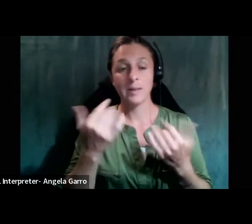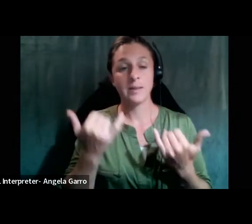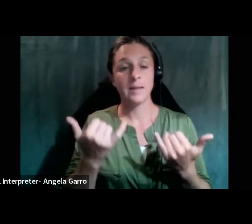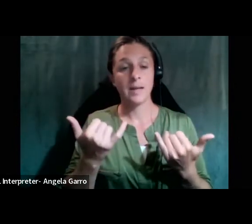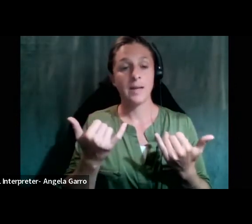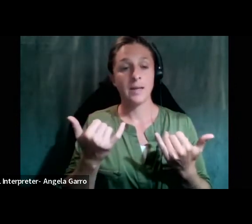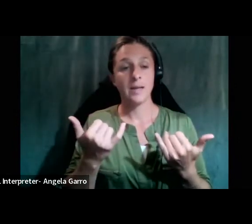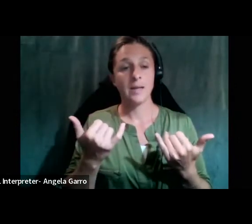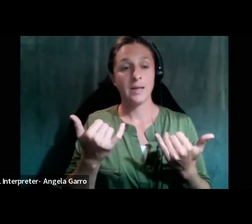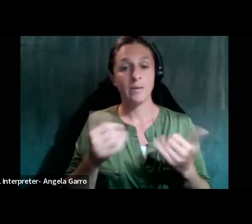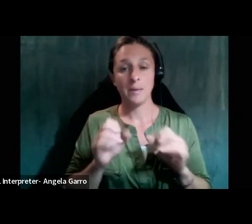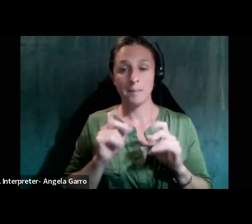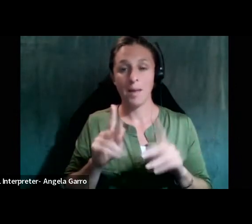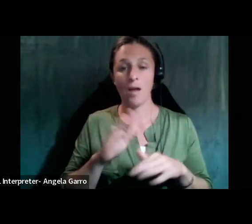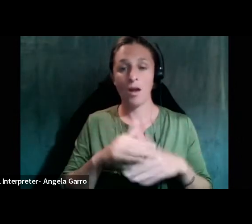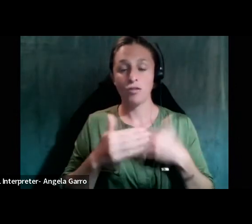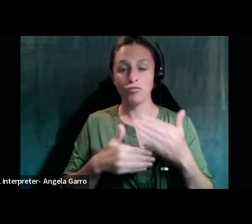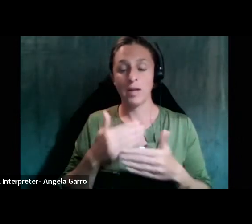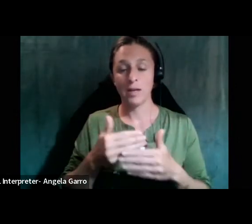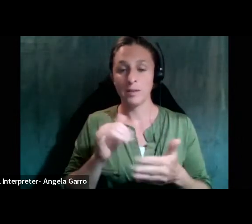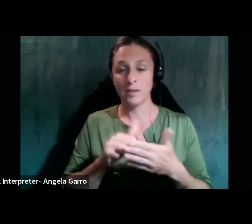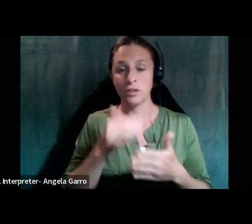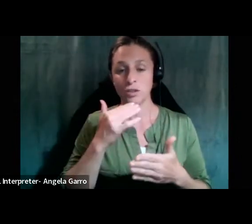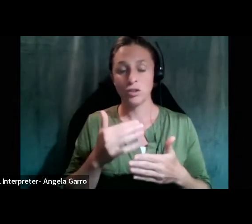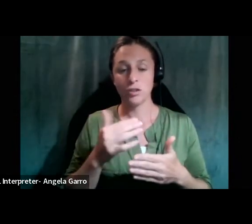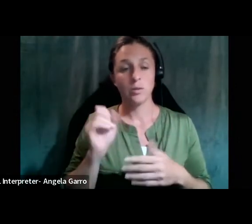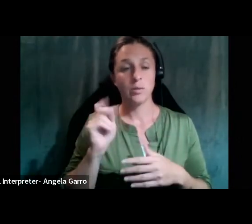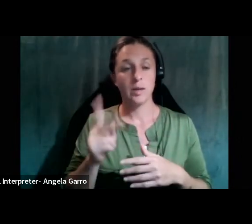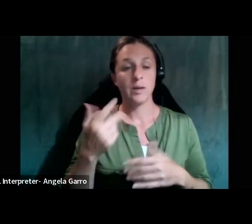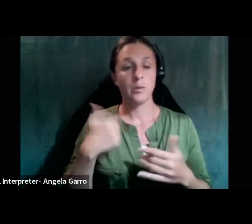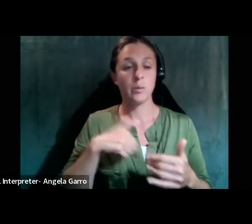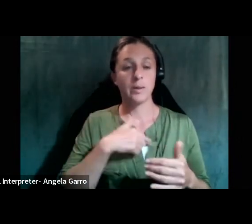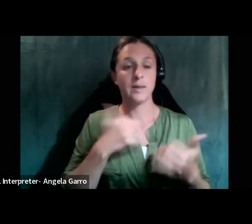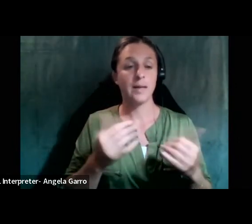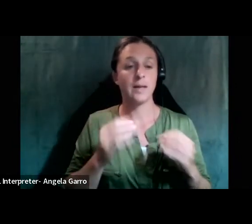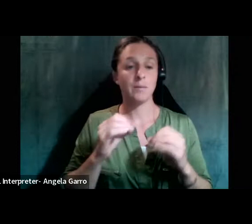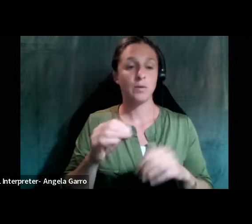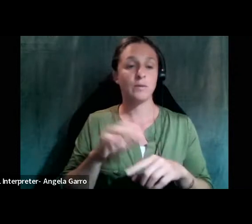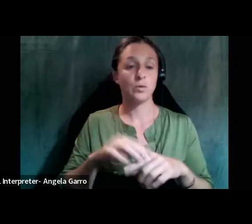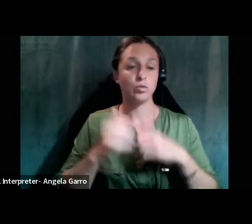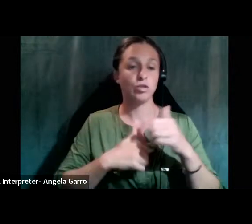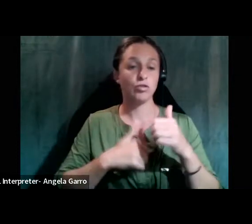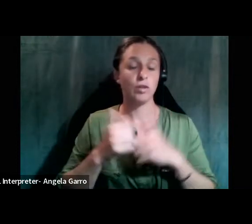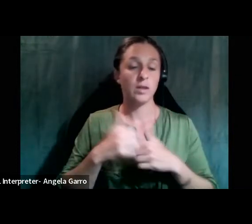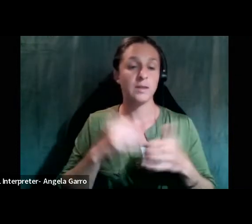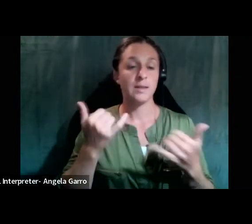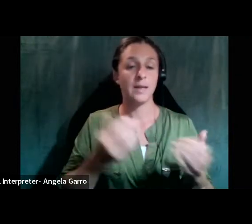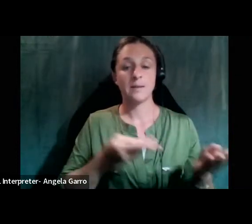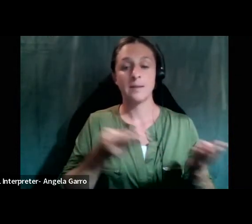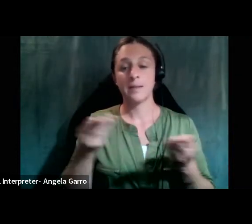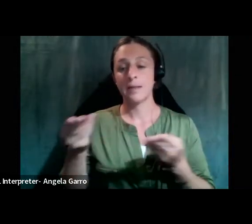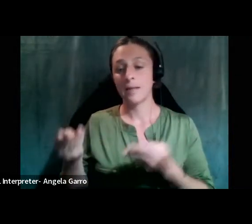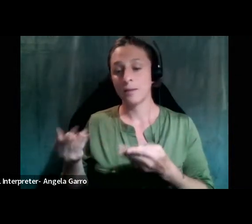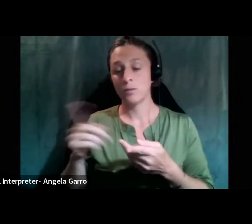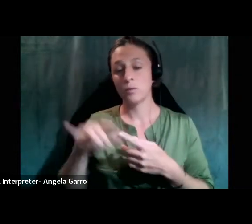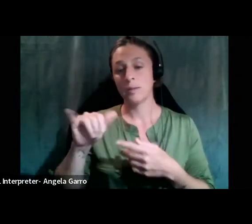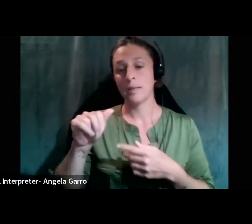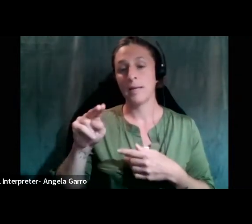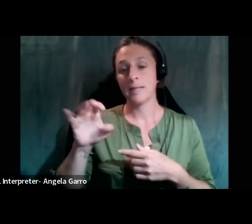We are doing back on track. Okay. This is good. All right. We are now moving to construction. So I'm going to please hand it over to